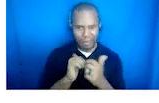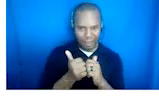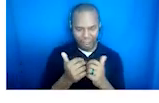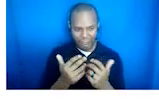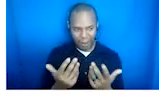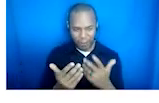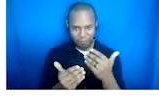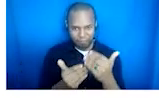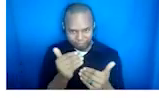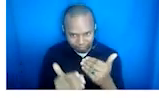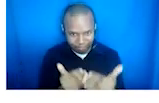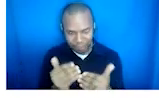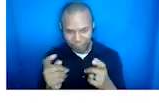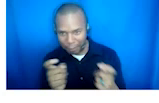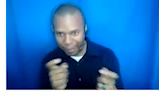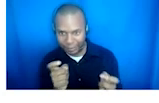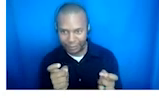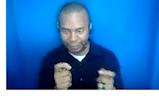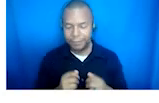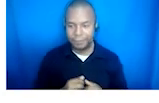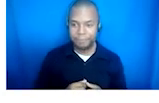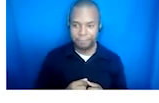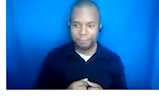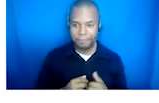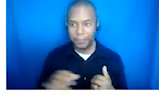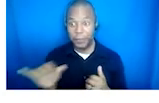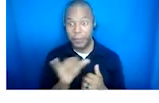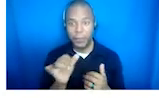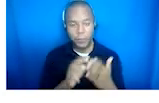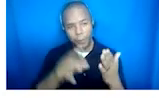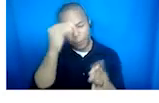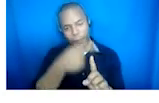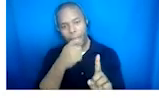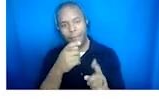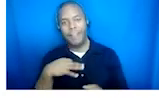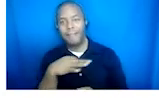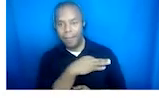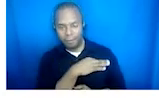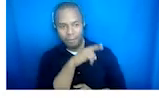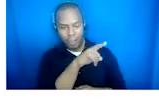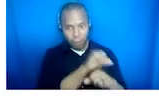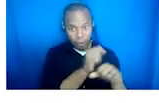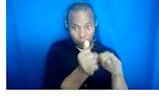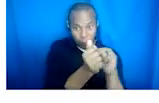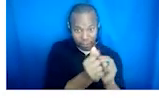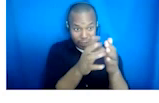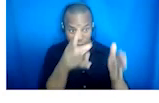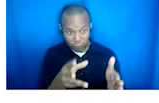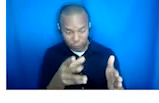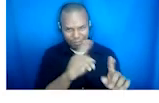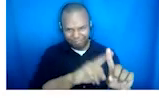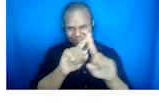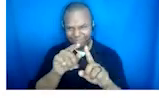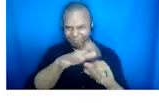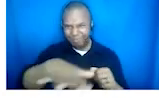to manage that and learn from the faculty as they're working with the students in these different